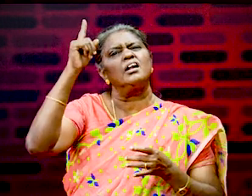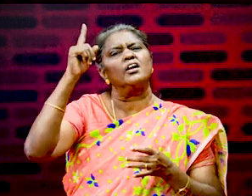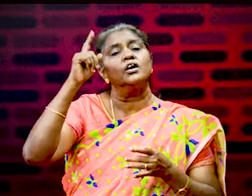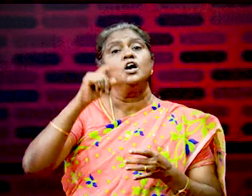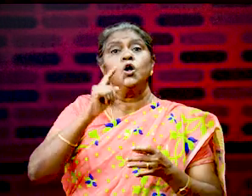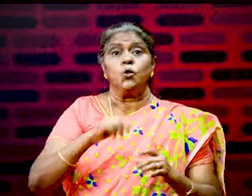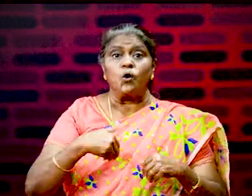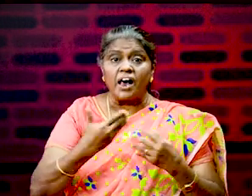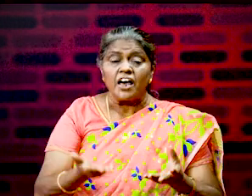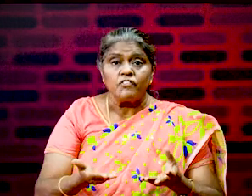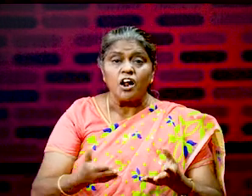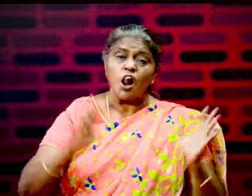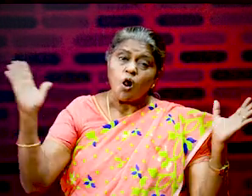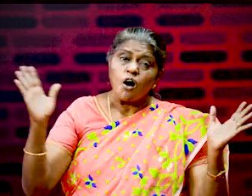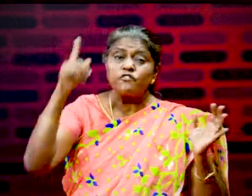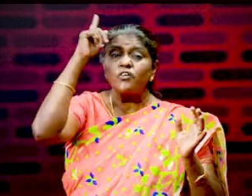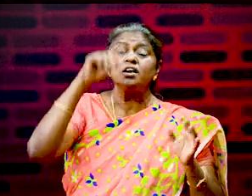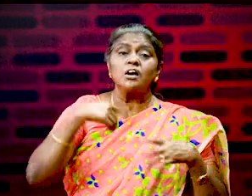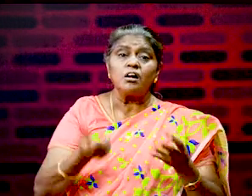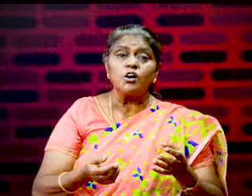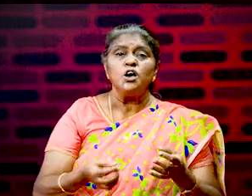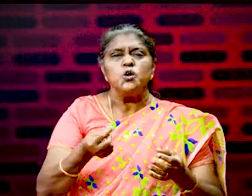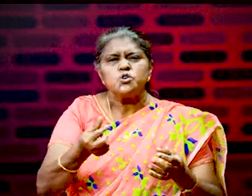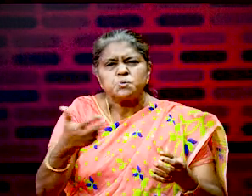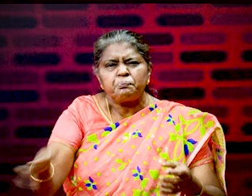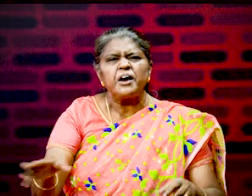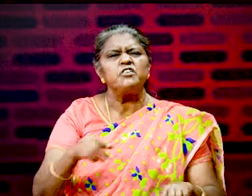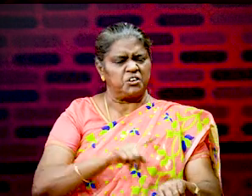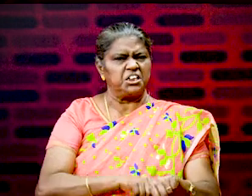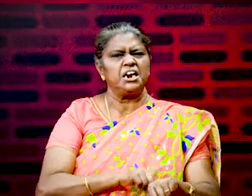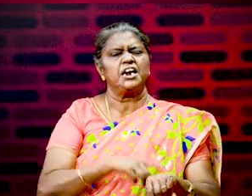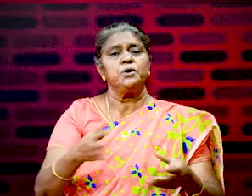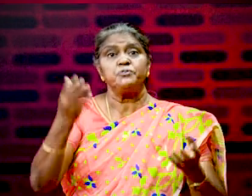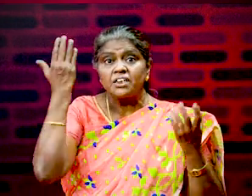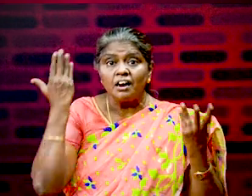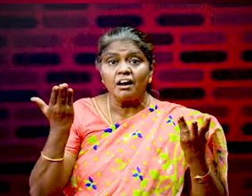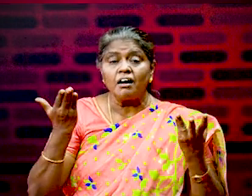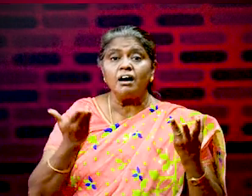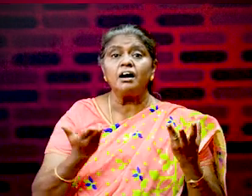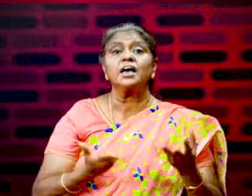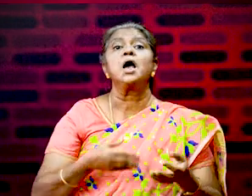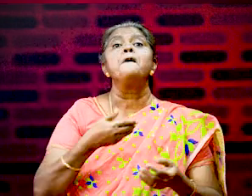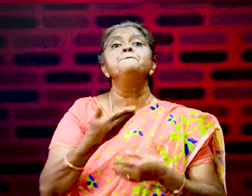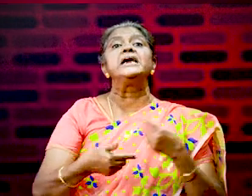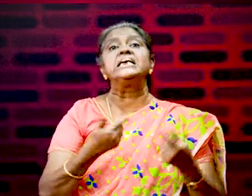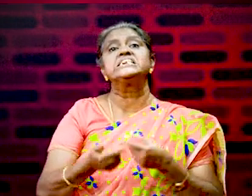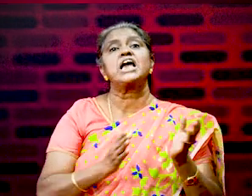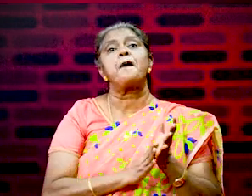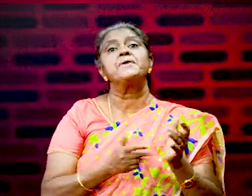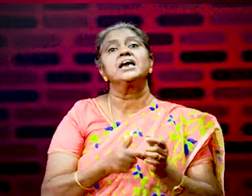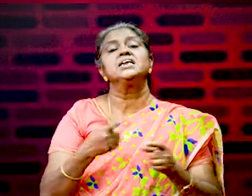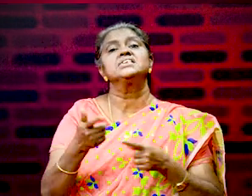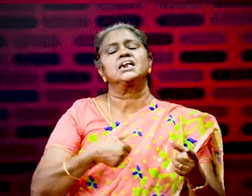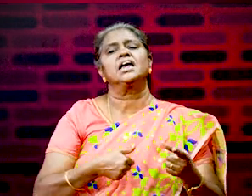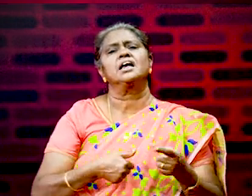His ministry and in His ministry. God will never forget those things. You have offered many prayers for